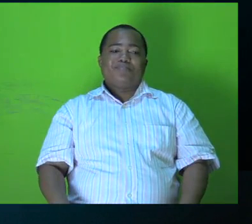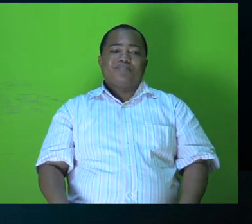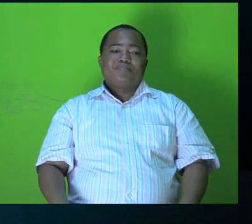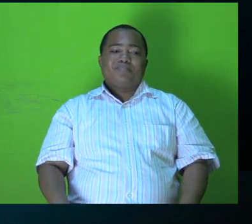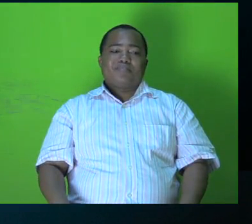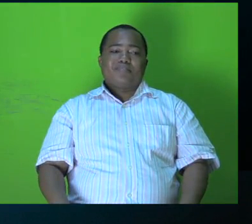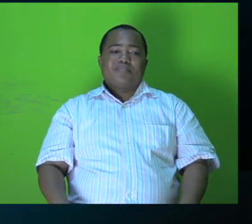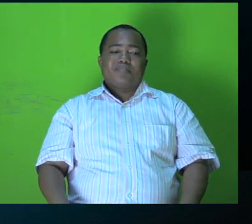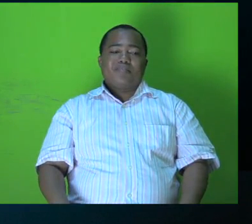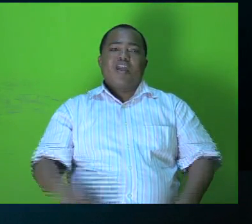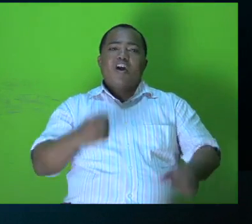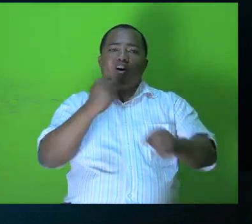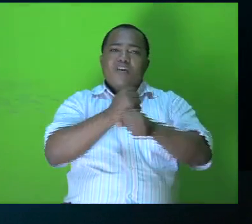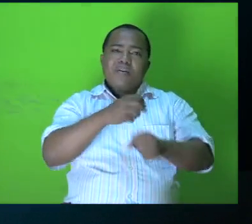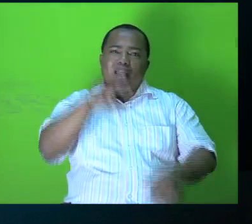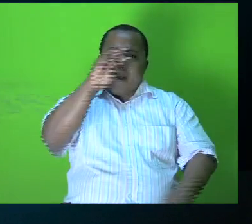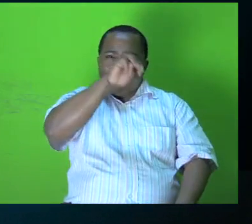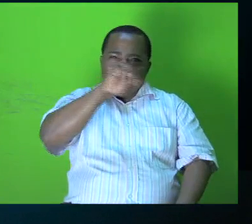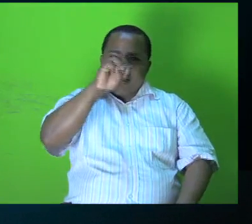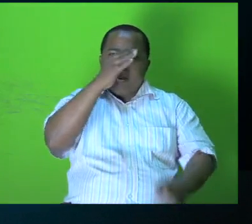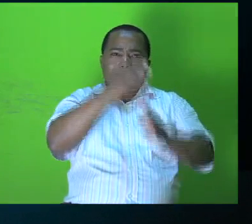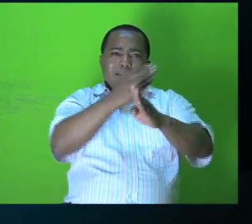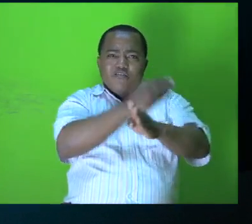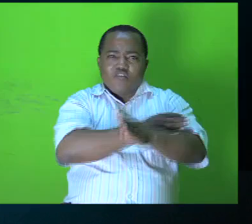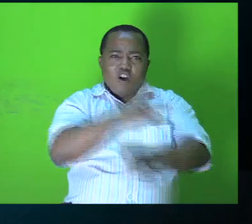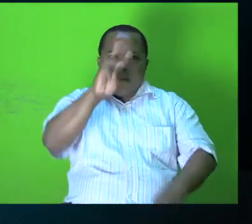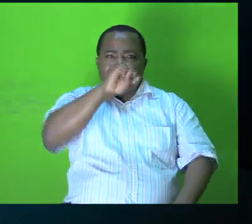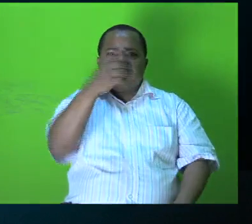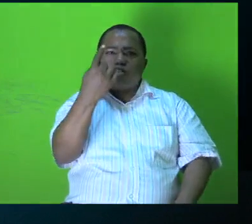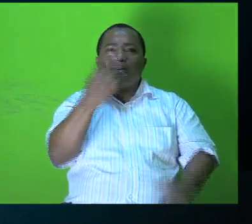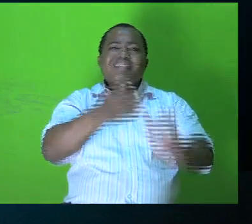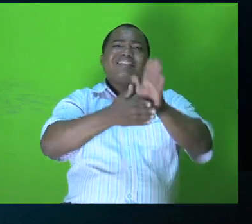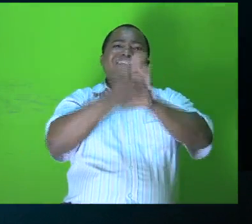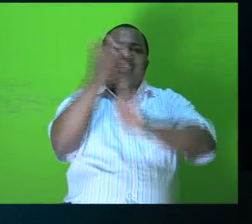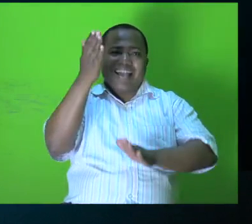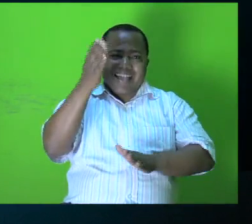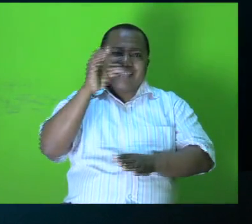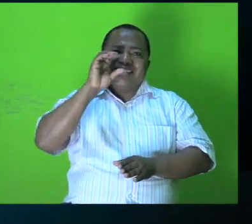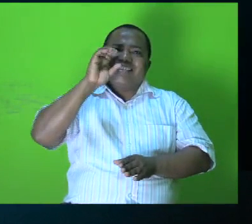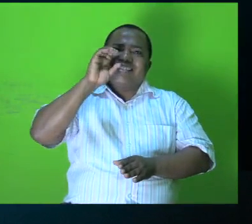before meiosis I starts, the cell